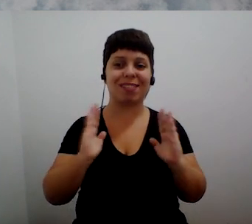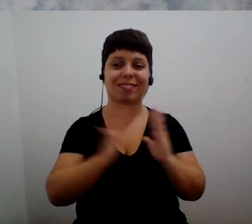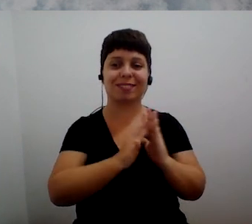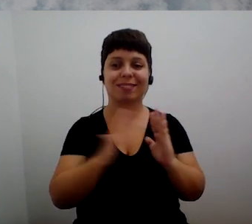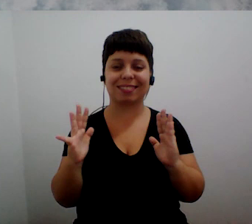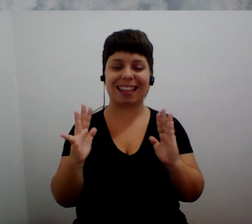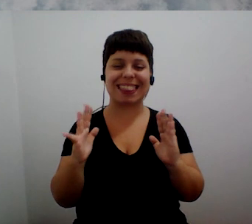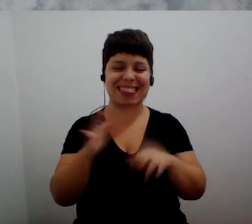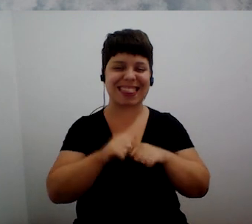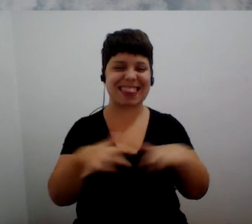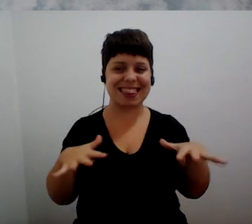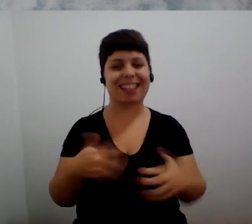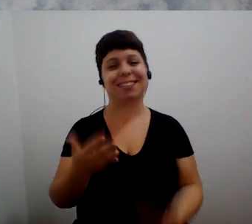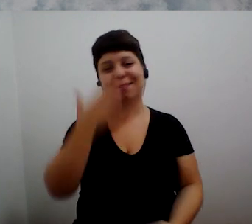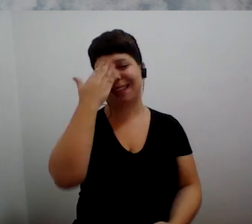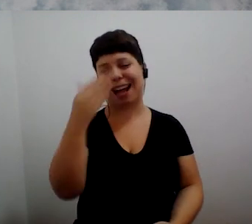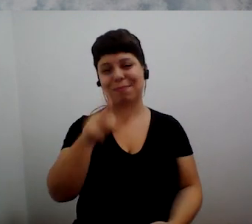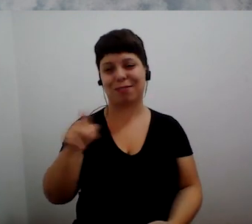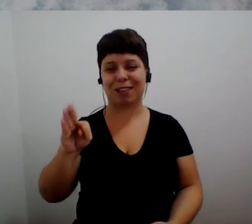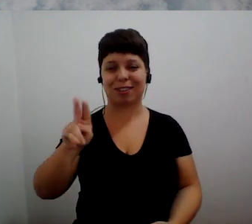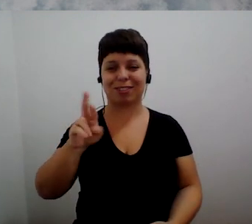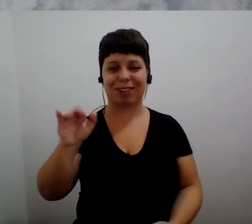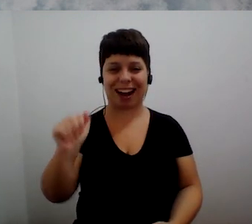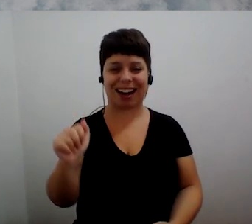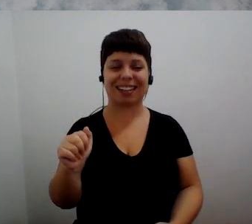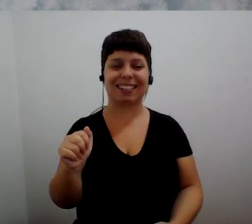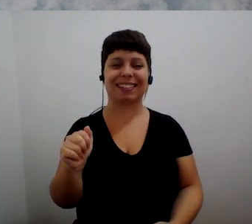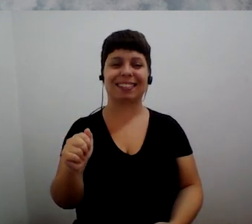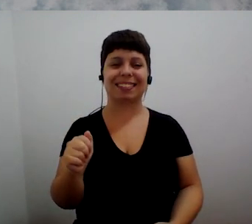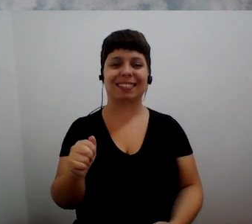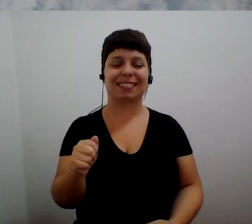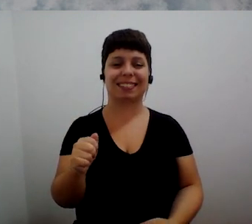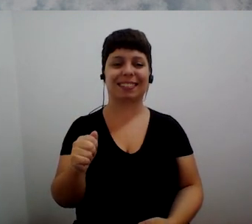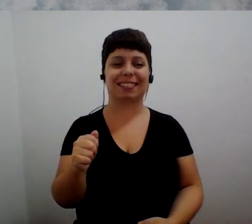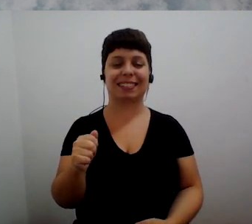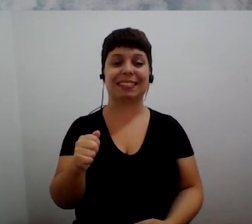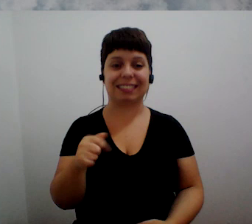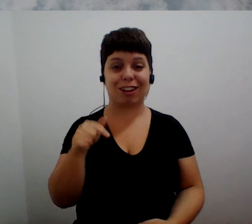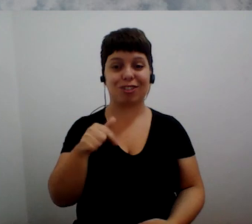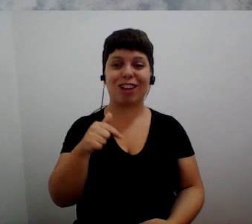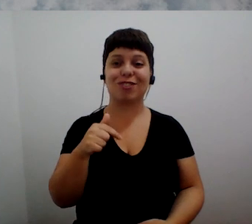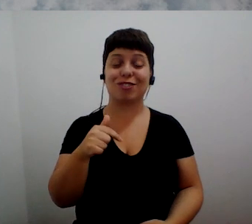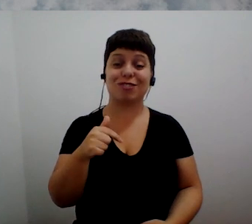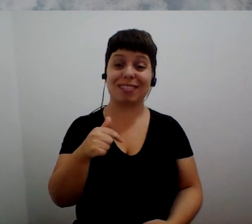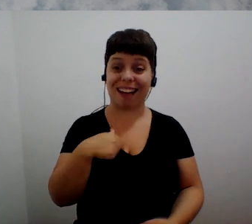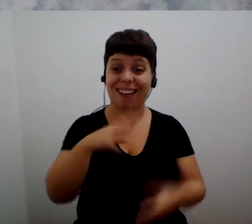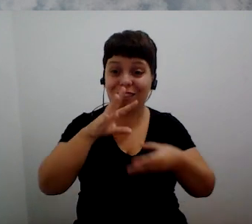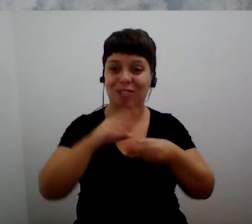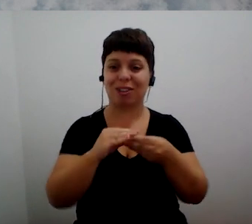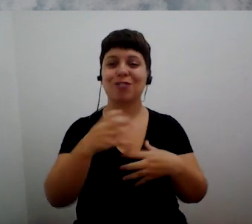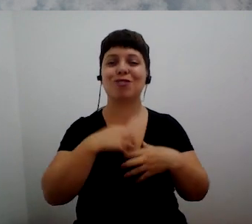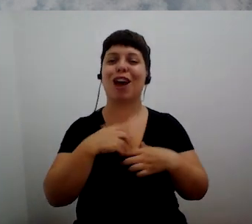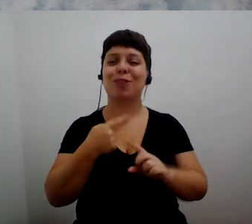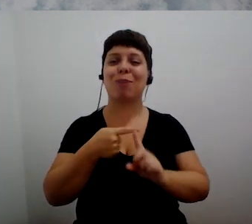Turia, and we are finalizing in a very optimistic and hopeful tone, I think, all of us